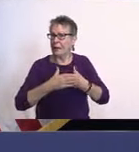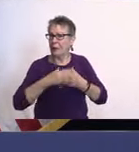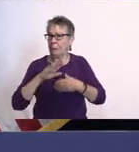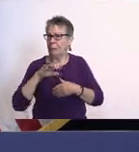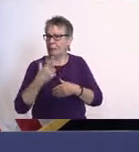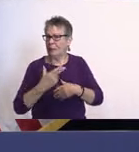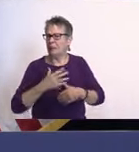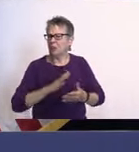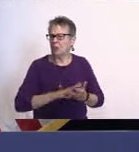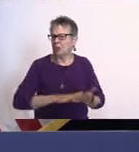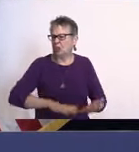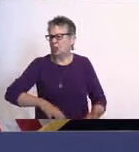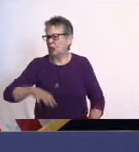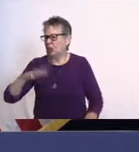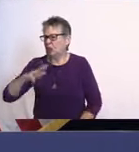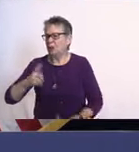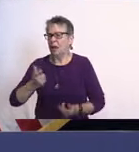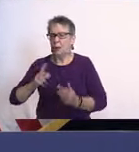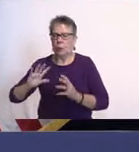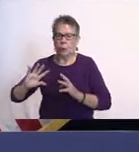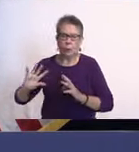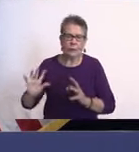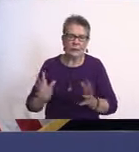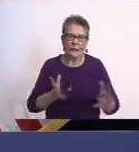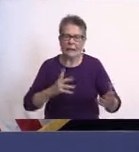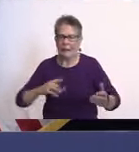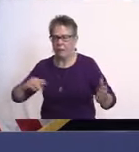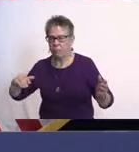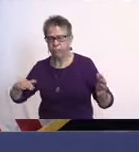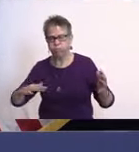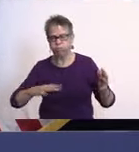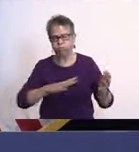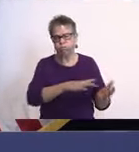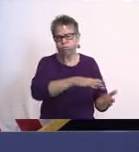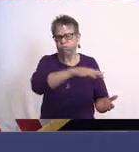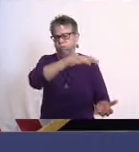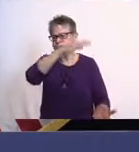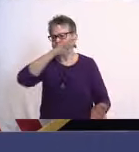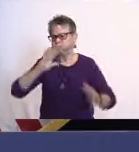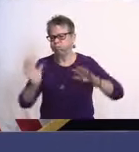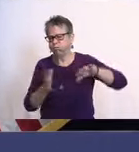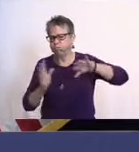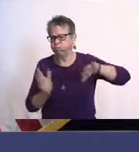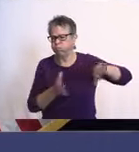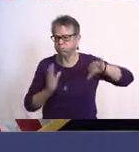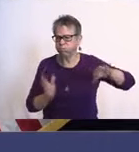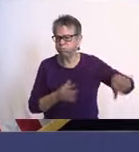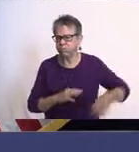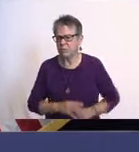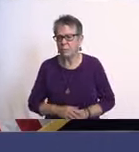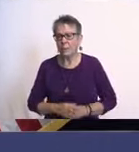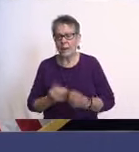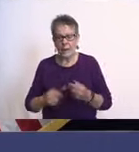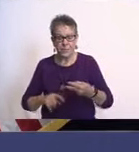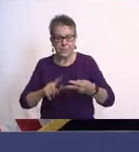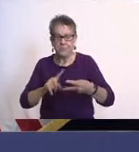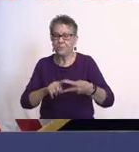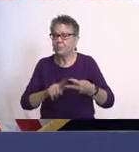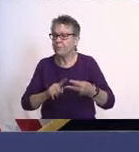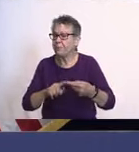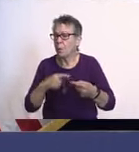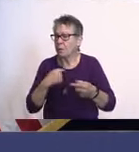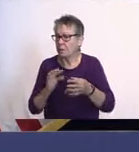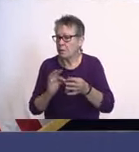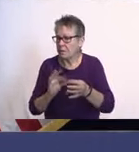on the shore. And I'll say both of these things and live to regret them. For